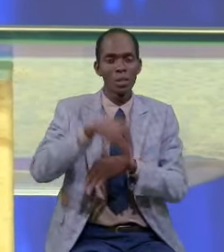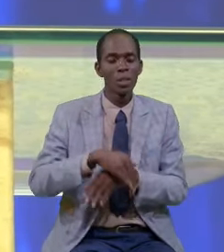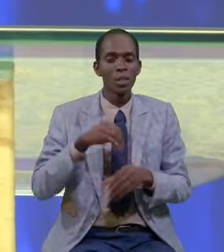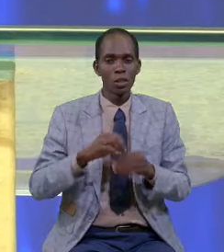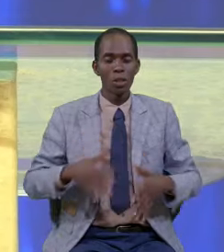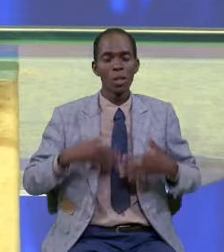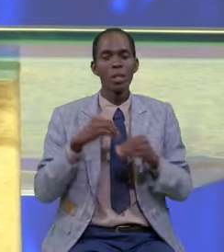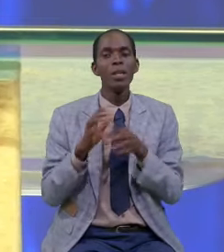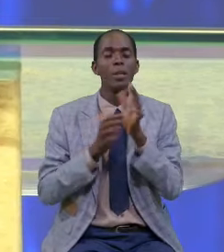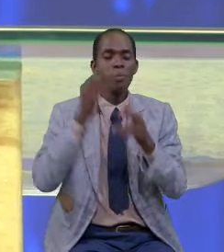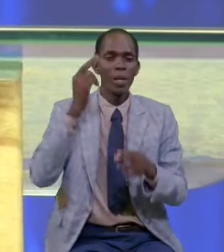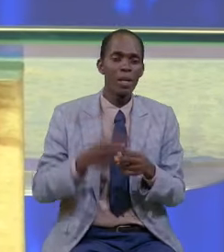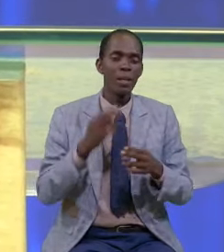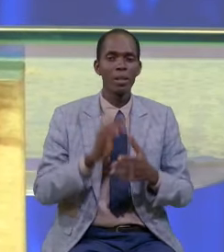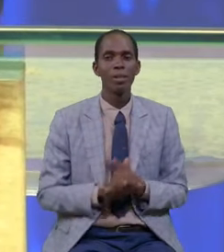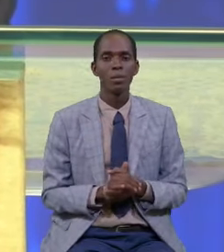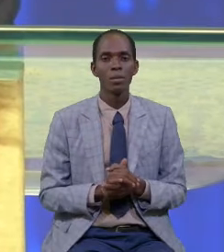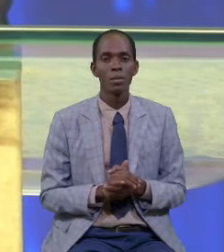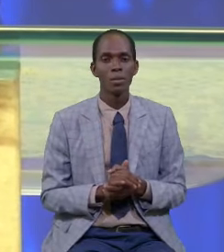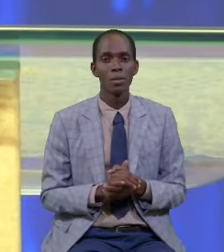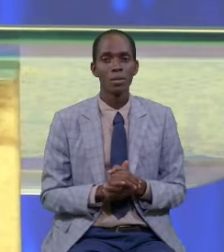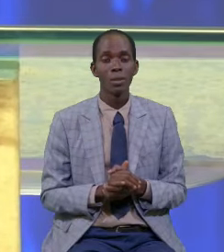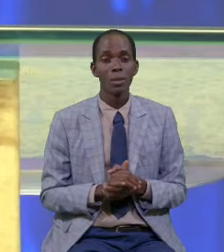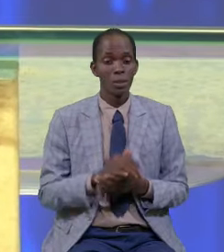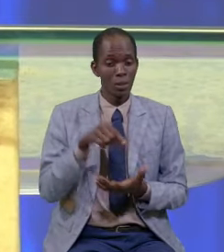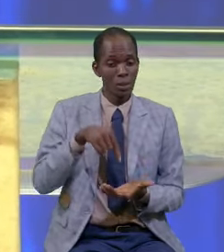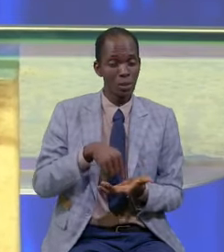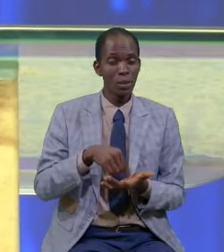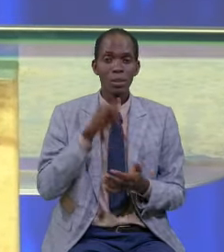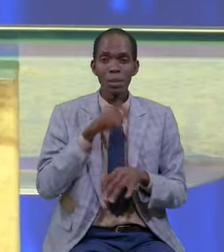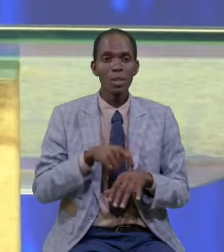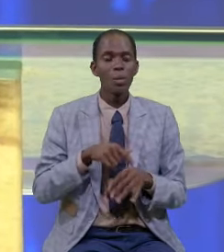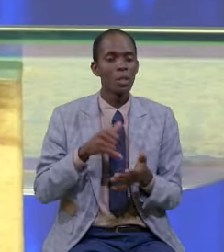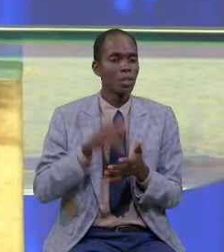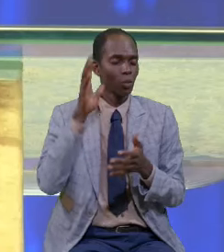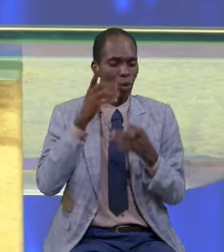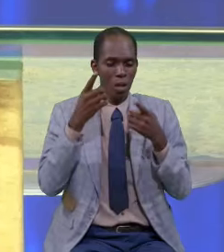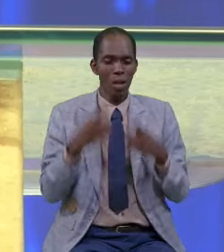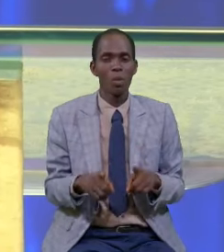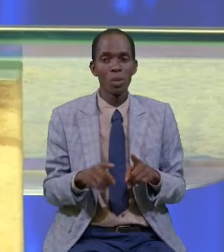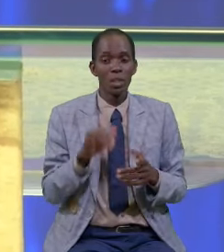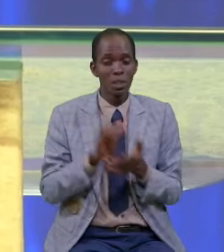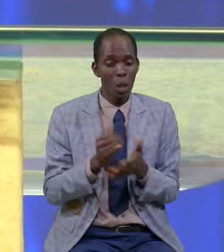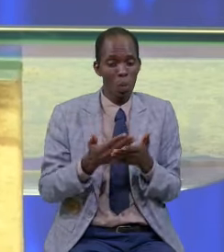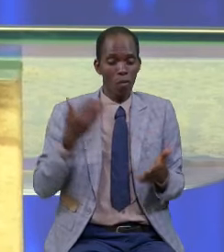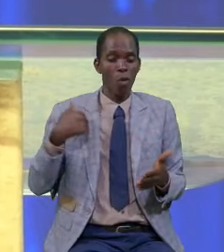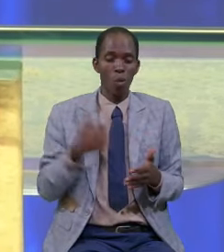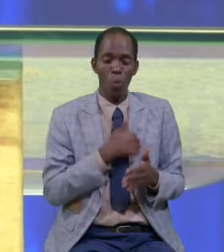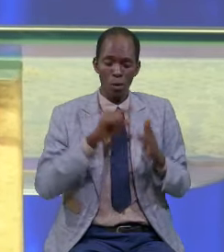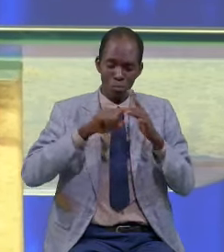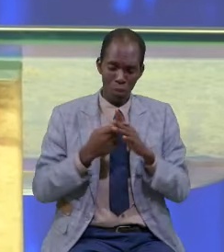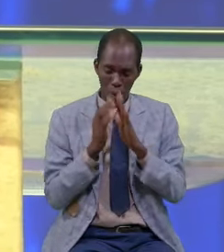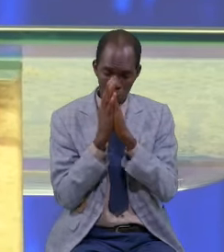Jesus' name. This is the moment now. It shall come to pass that before the call, I